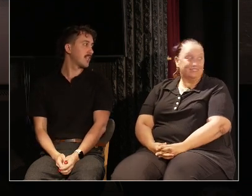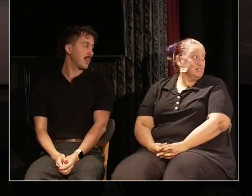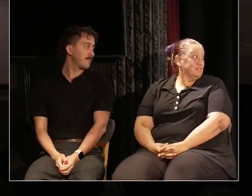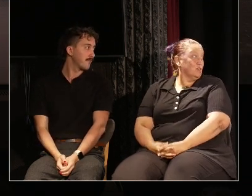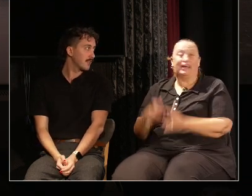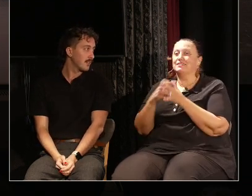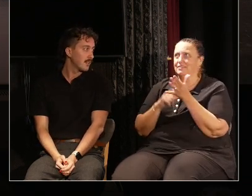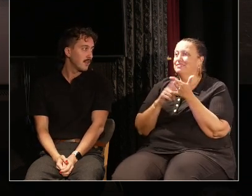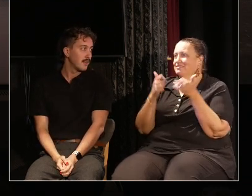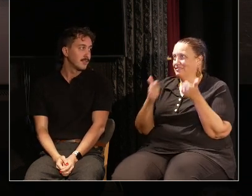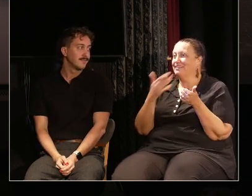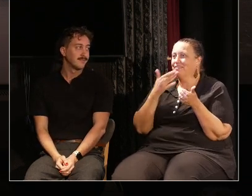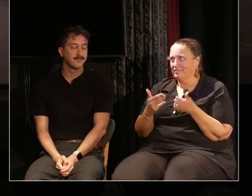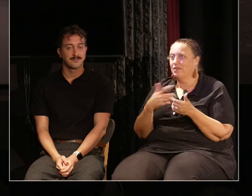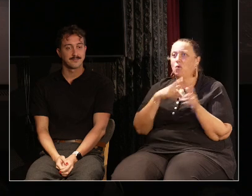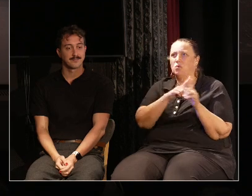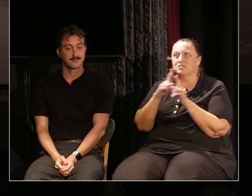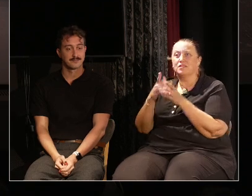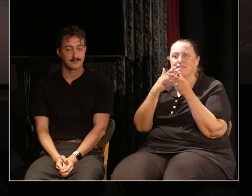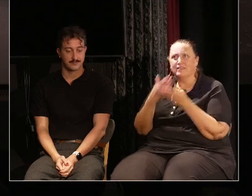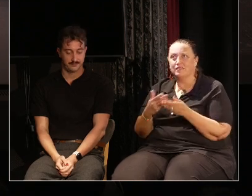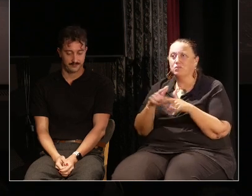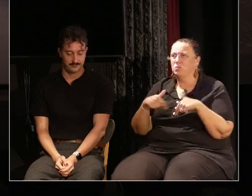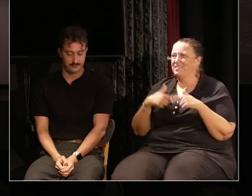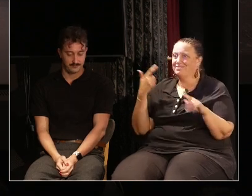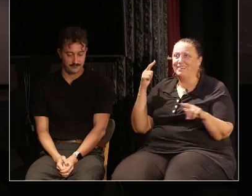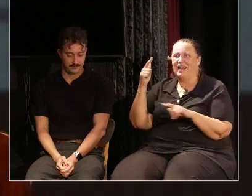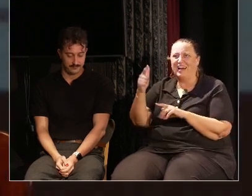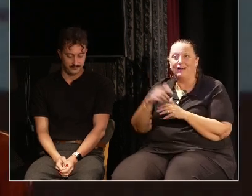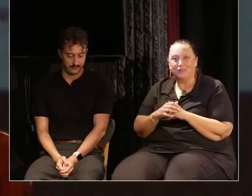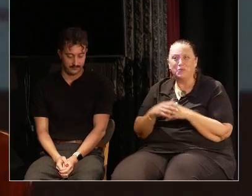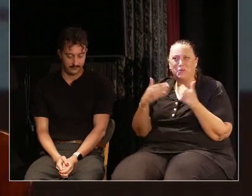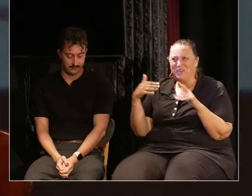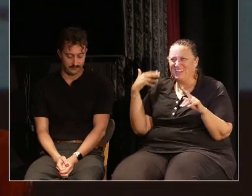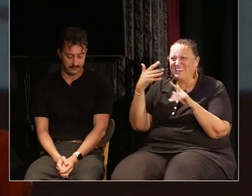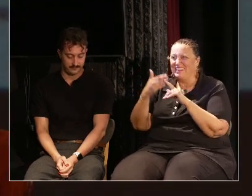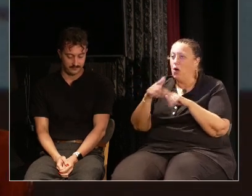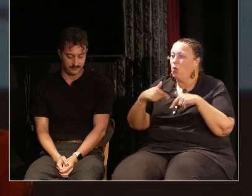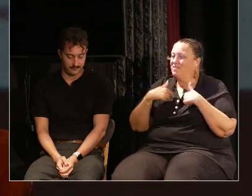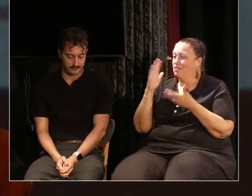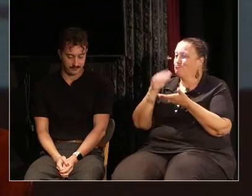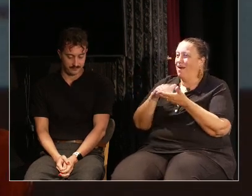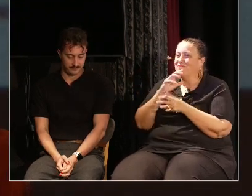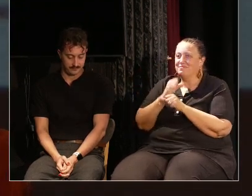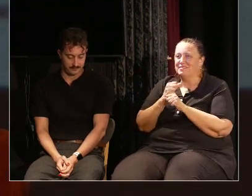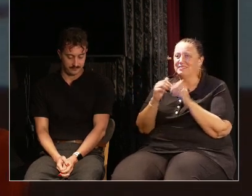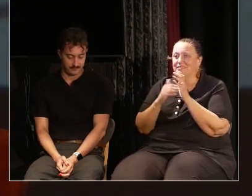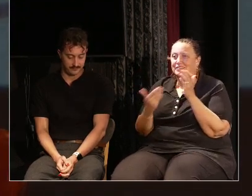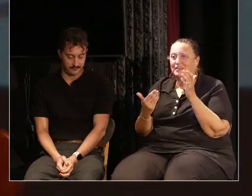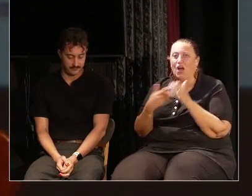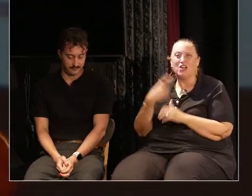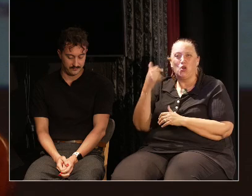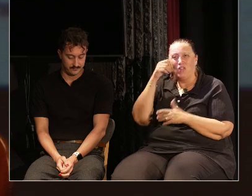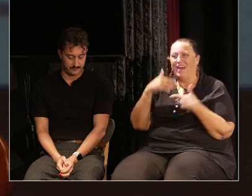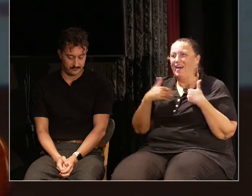important and also how far we've come. And certainly for us, since coming to government, I know that the Health Minister, Mark